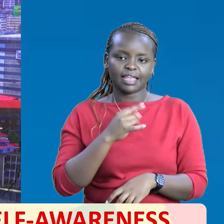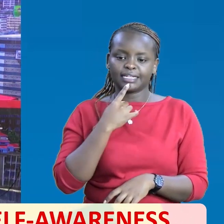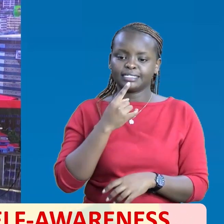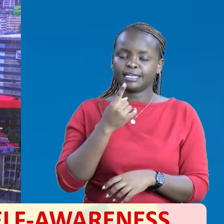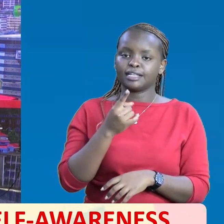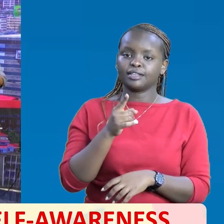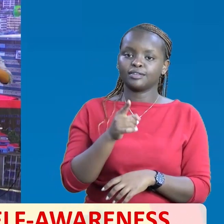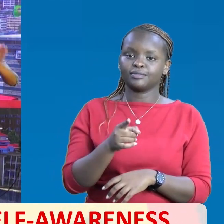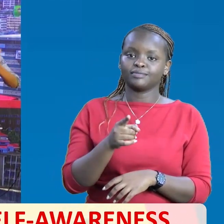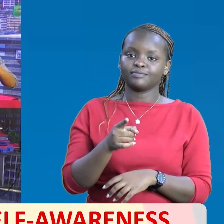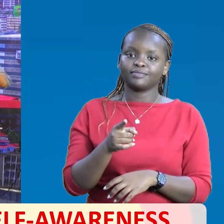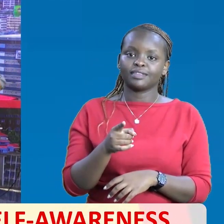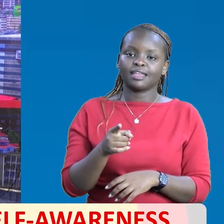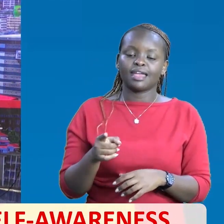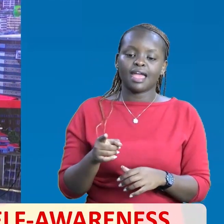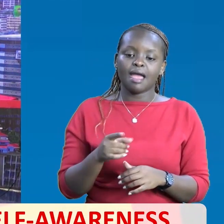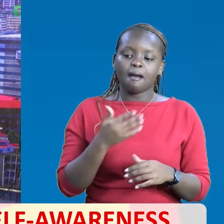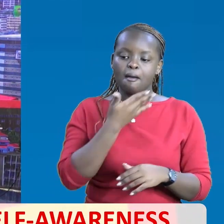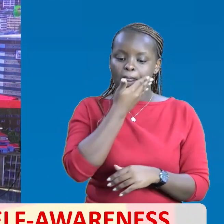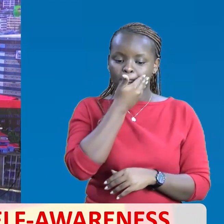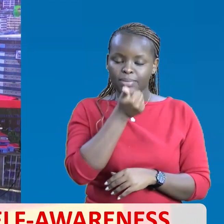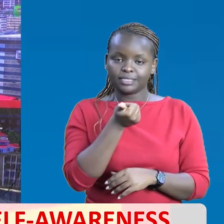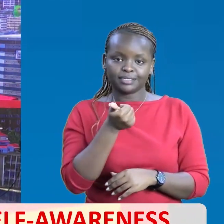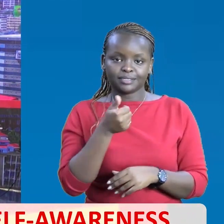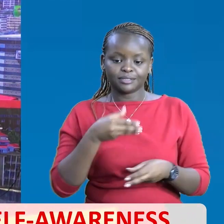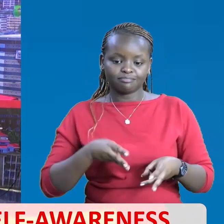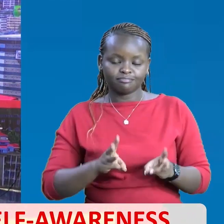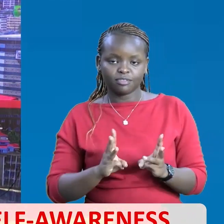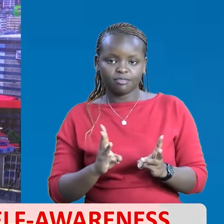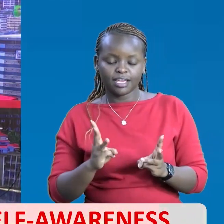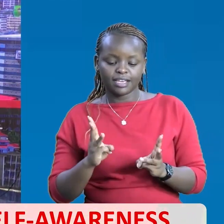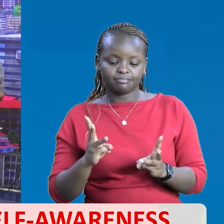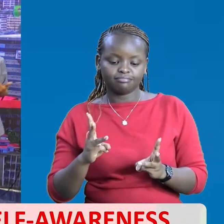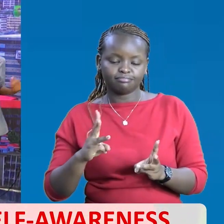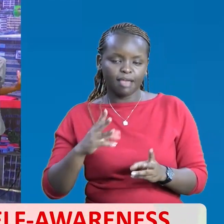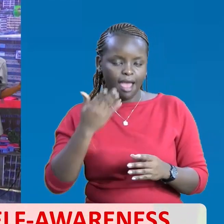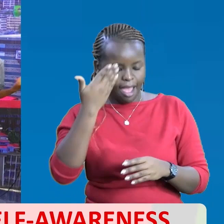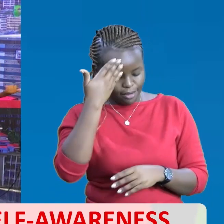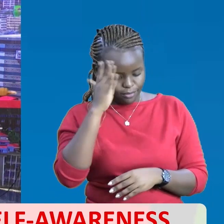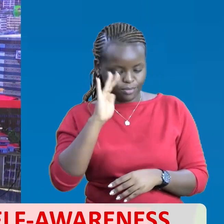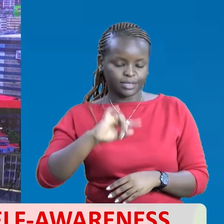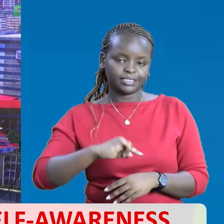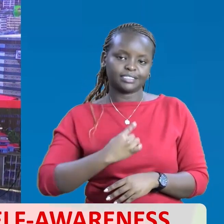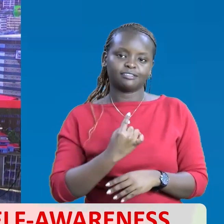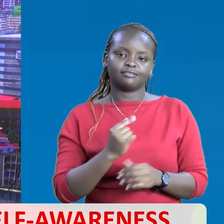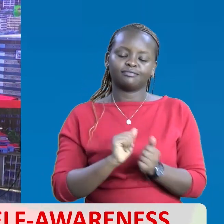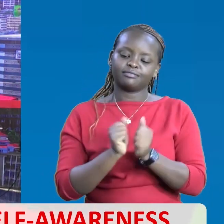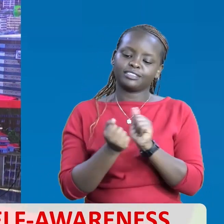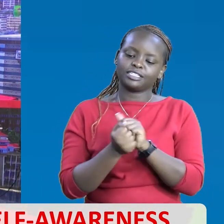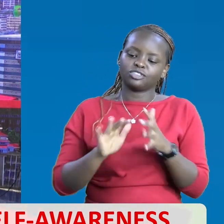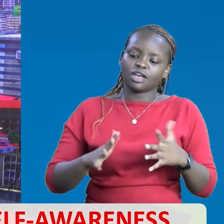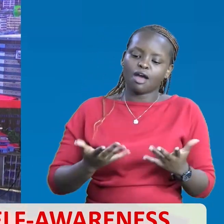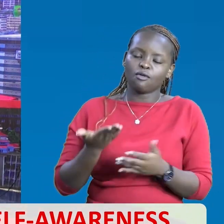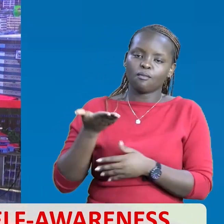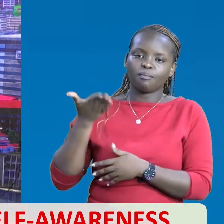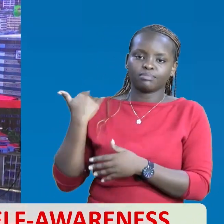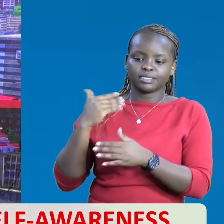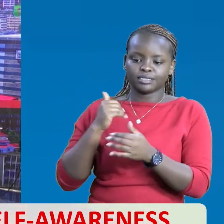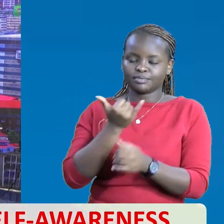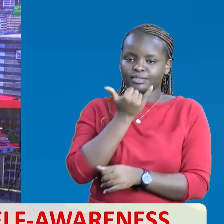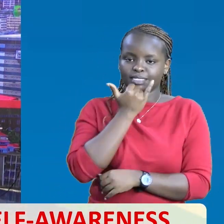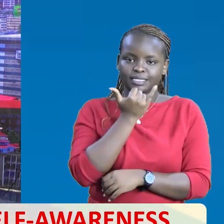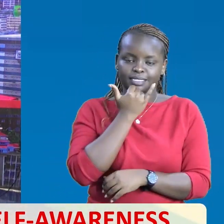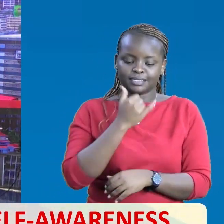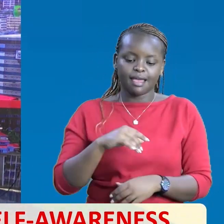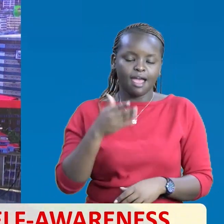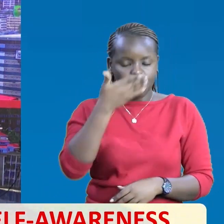the best way for them to increase. Watajitambuaje ama watachange from their past mistakes. Lakini msisahau we have a guest who's coming